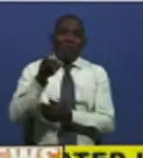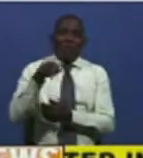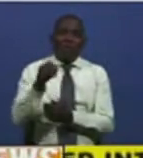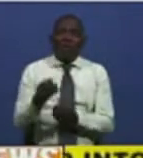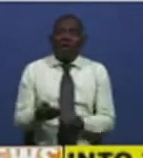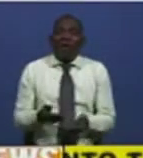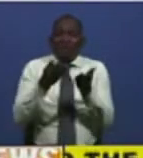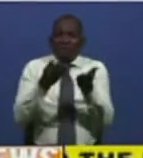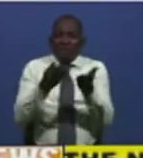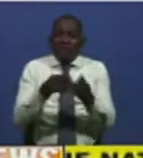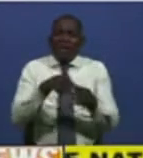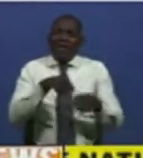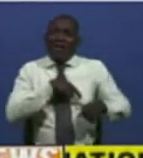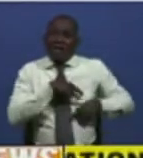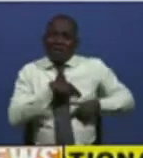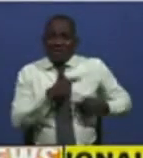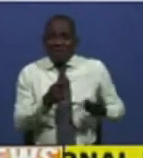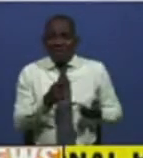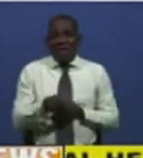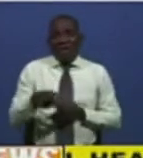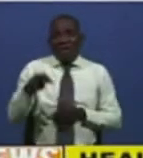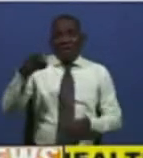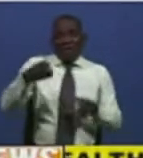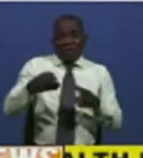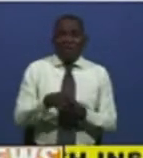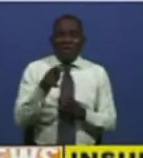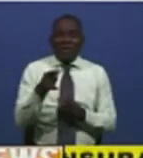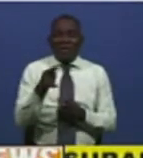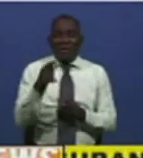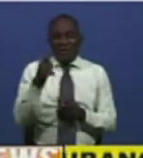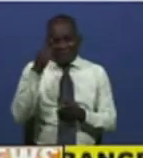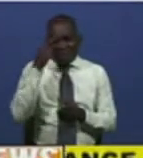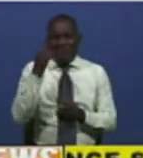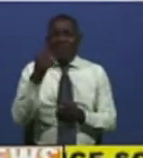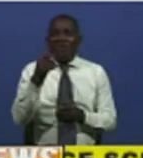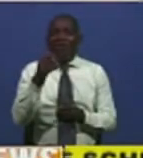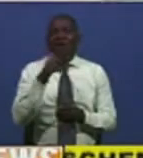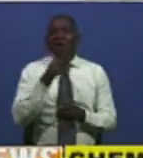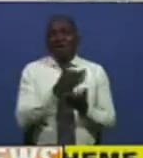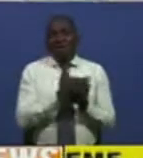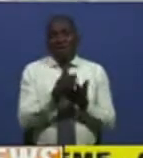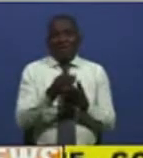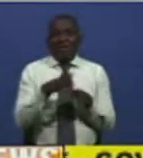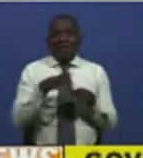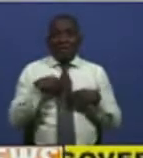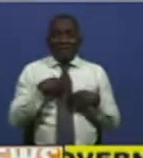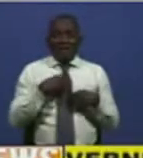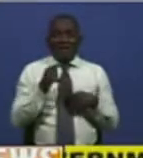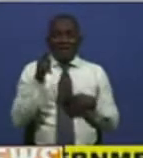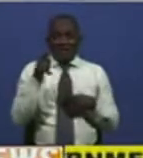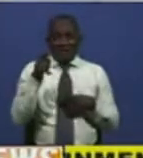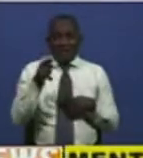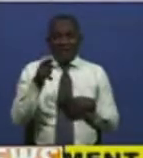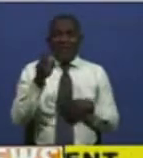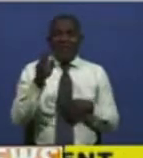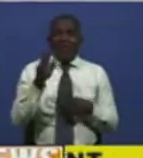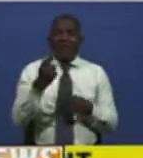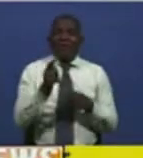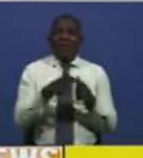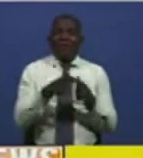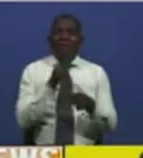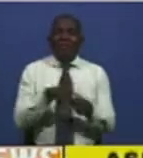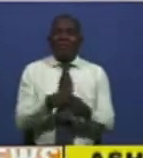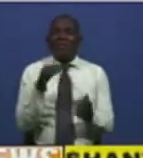submission, argued that the High Court erred in failing to appreciate that the convict is a first-time offender and a